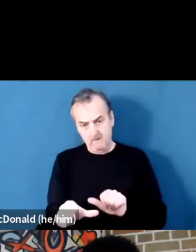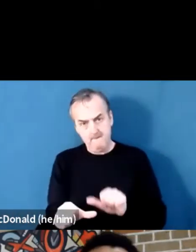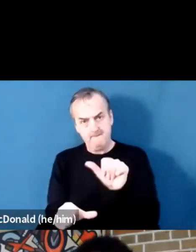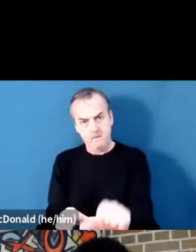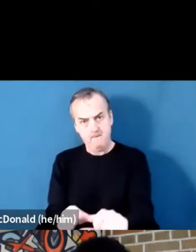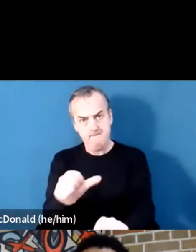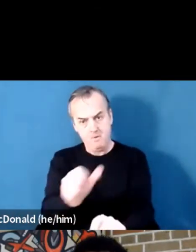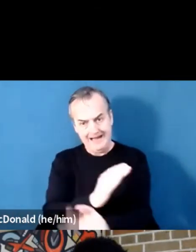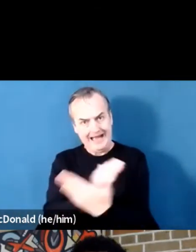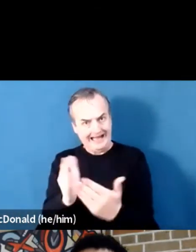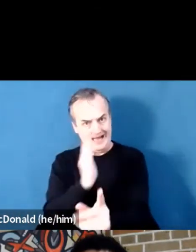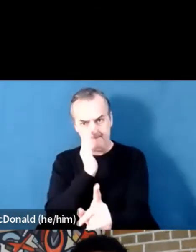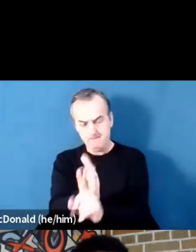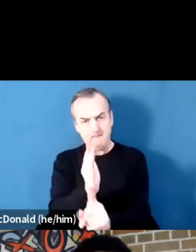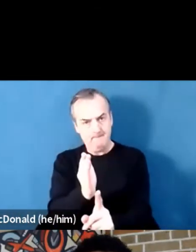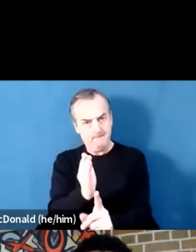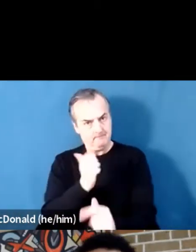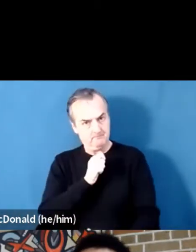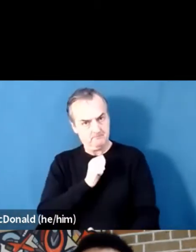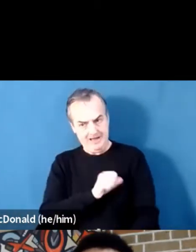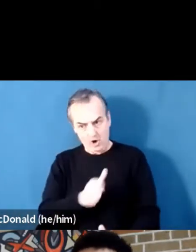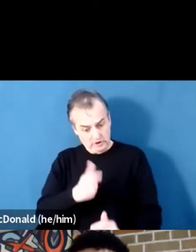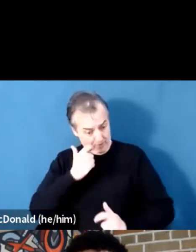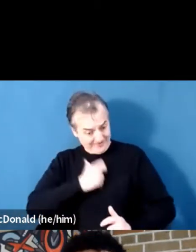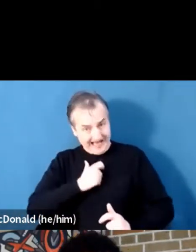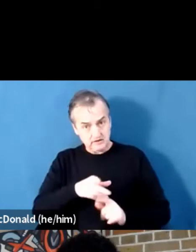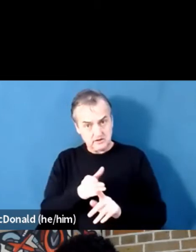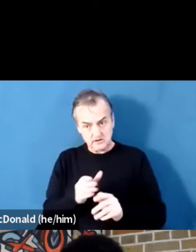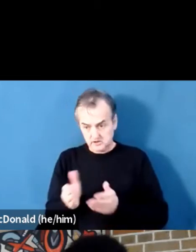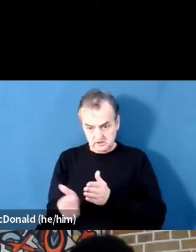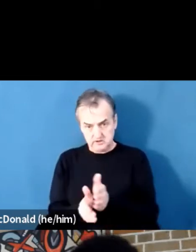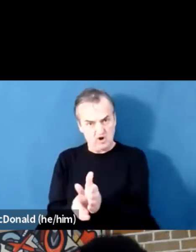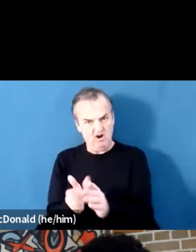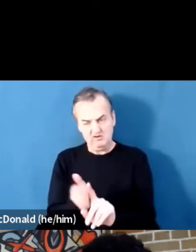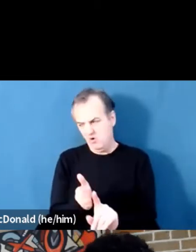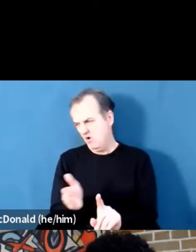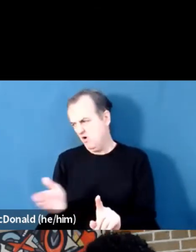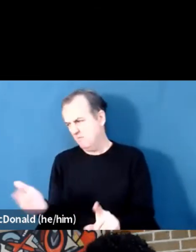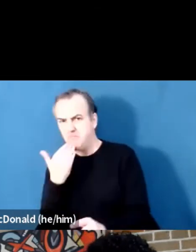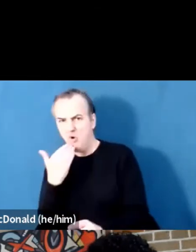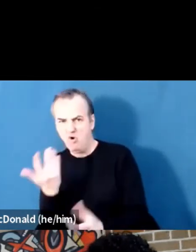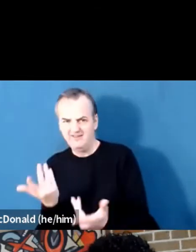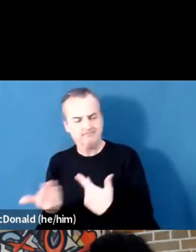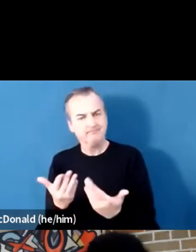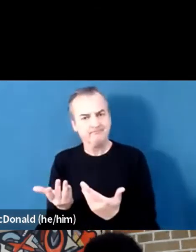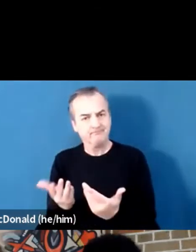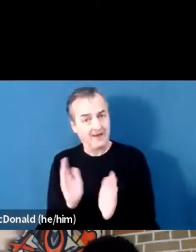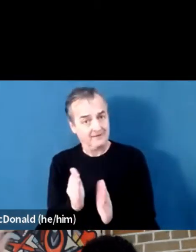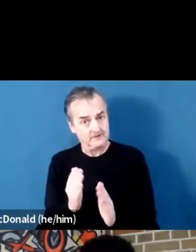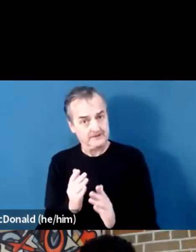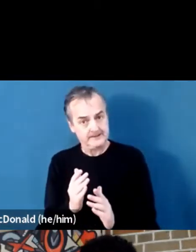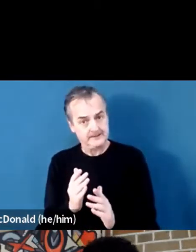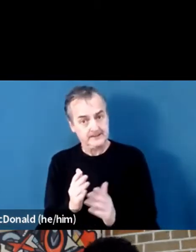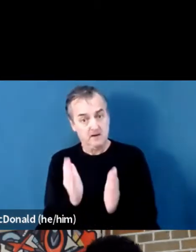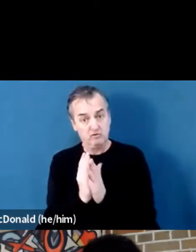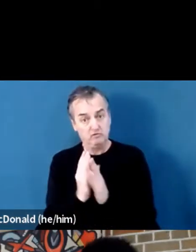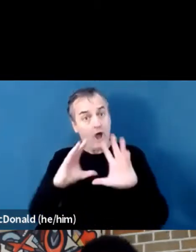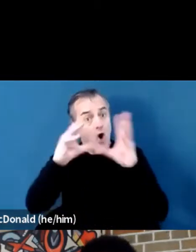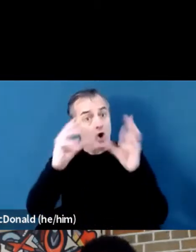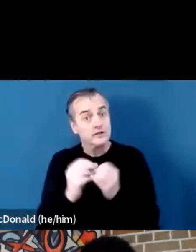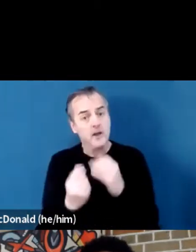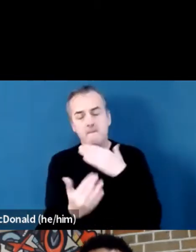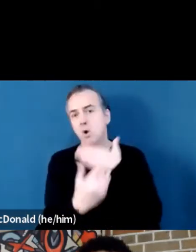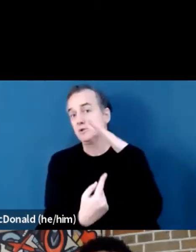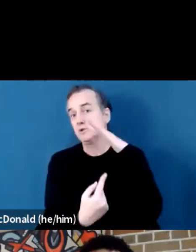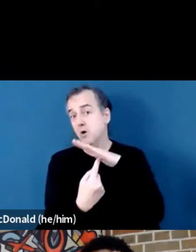stamp, be big, be brave, be honest with them, regardless of how small they might seem in your world. Above all, be